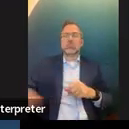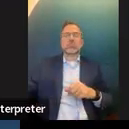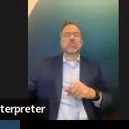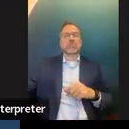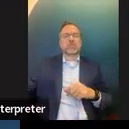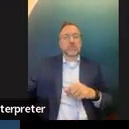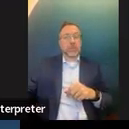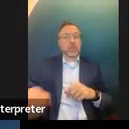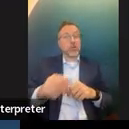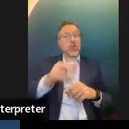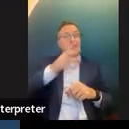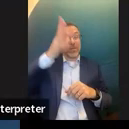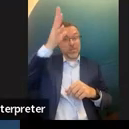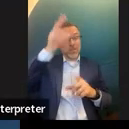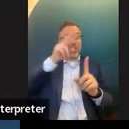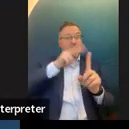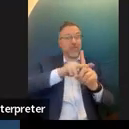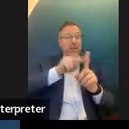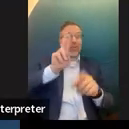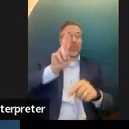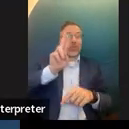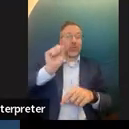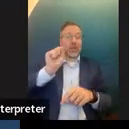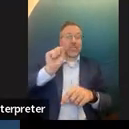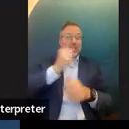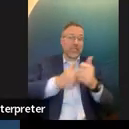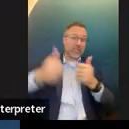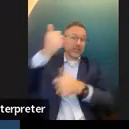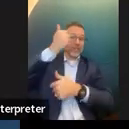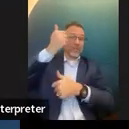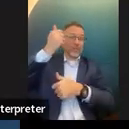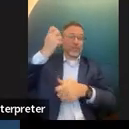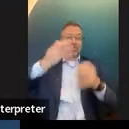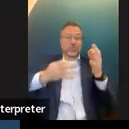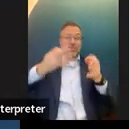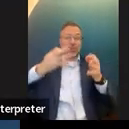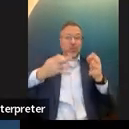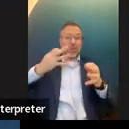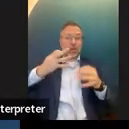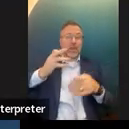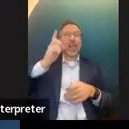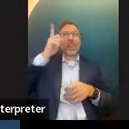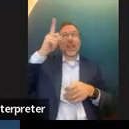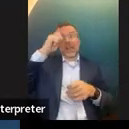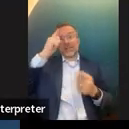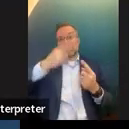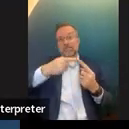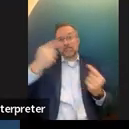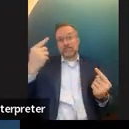appealed all the way to the Supreme Court. And the Supreme Court had different ideas.